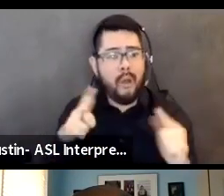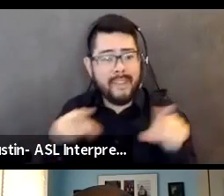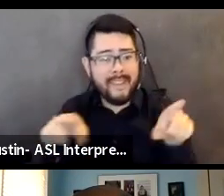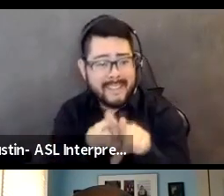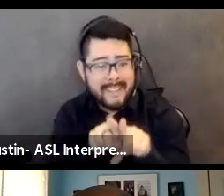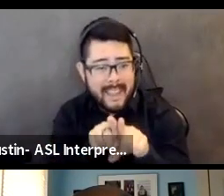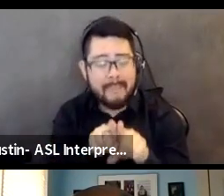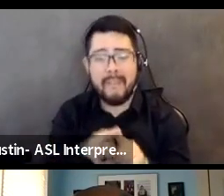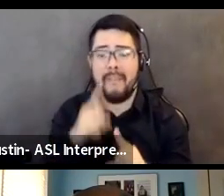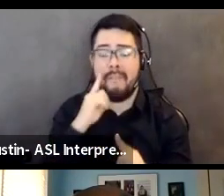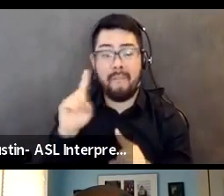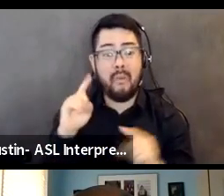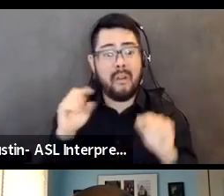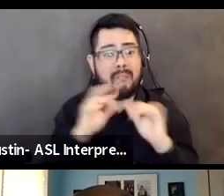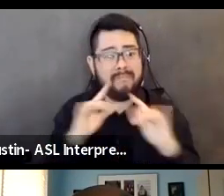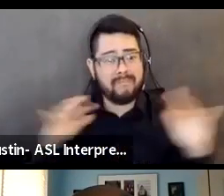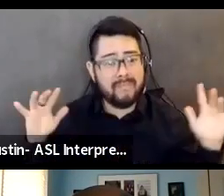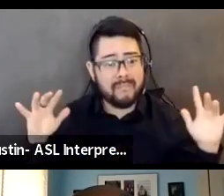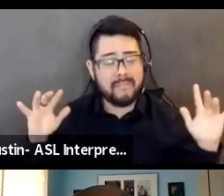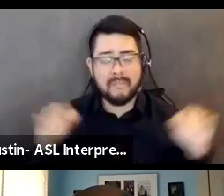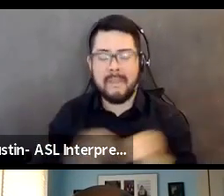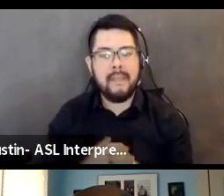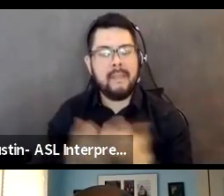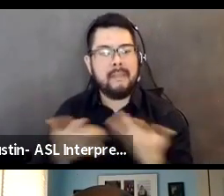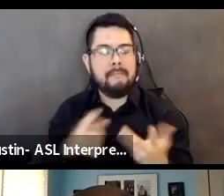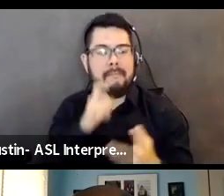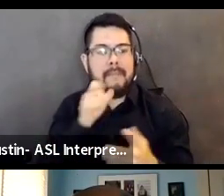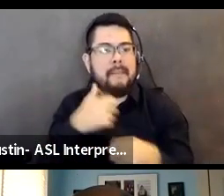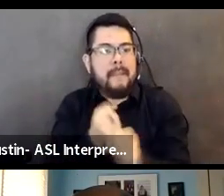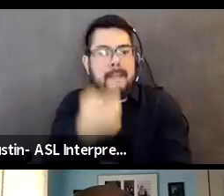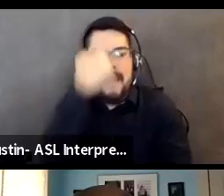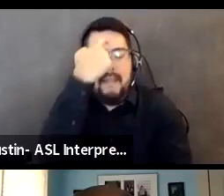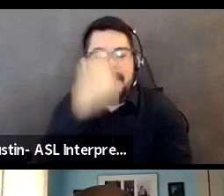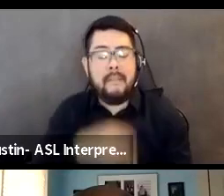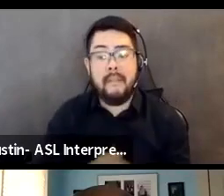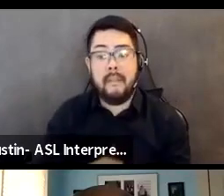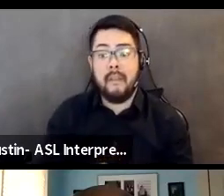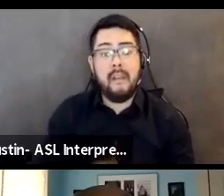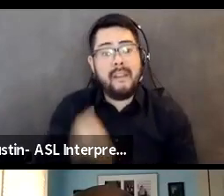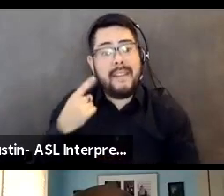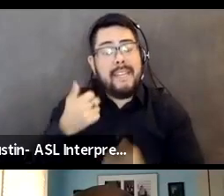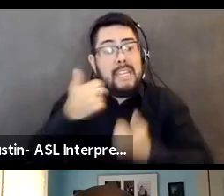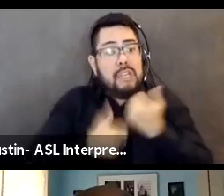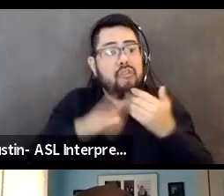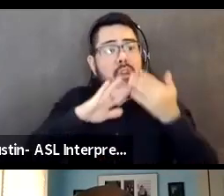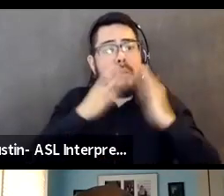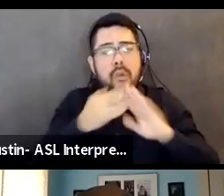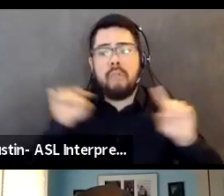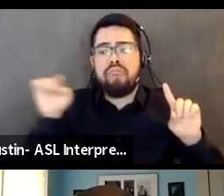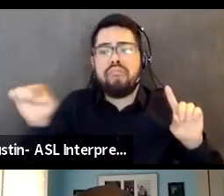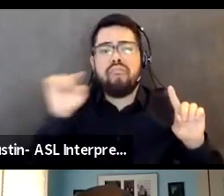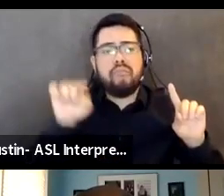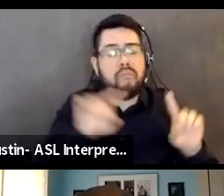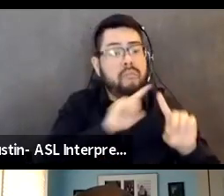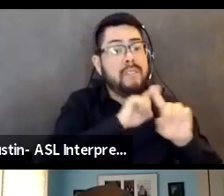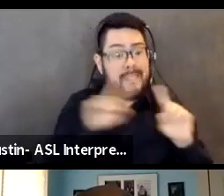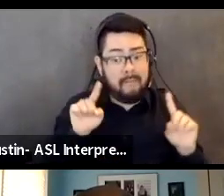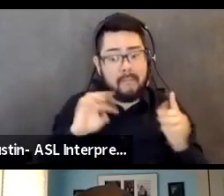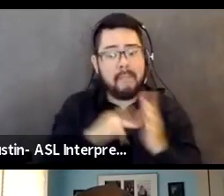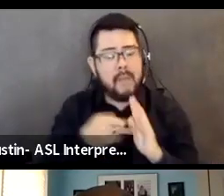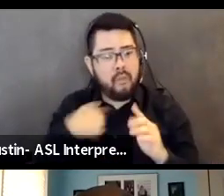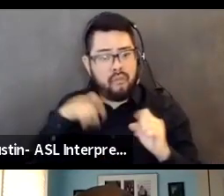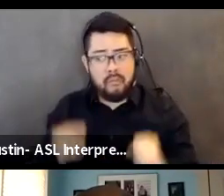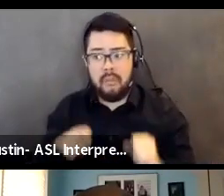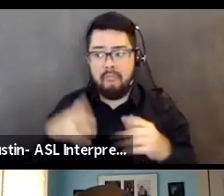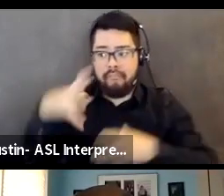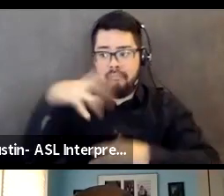for a very large district this doesn't make sense for each community is different and should be treated as such i